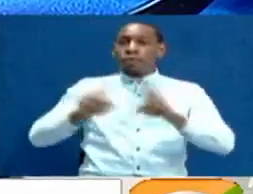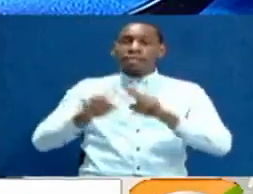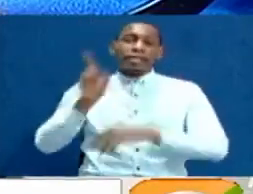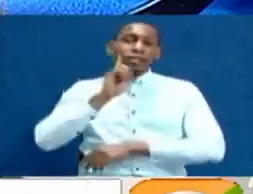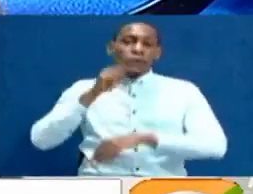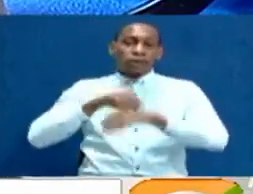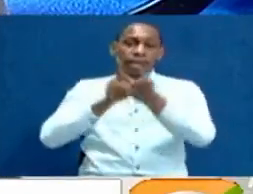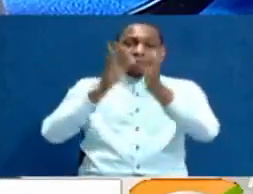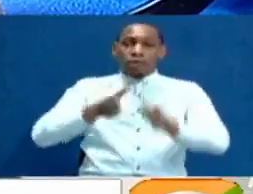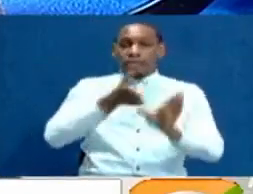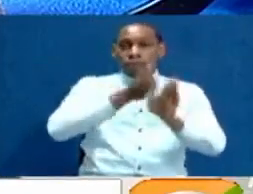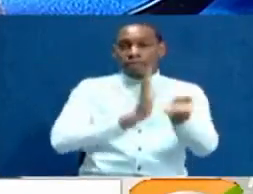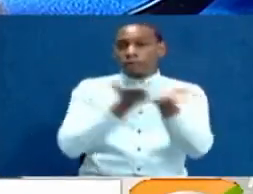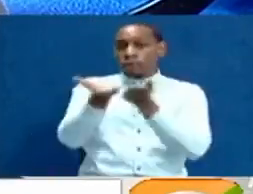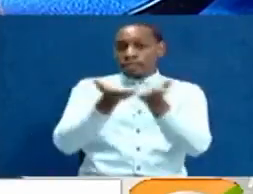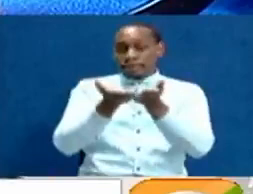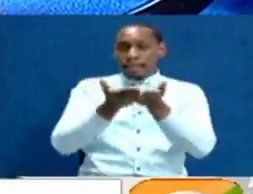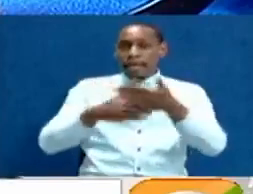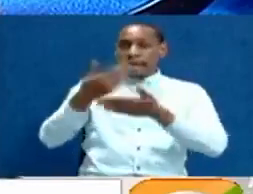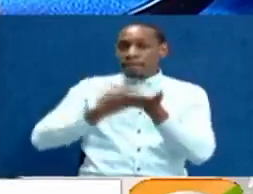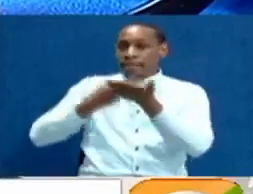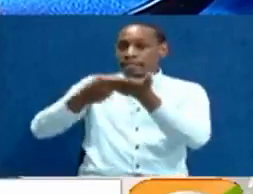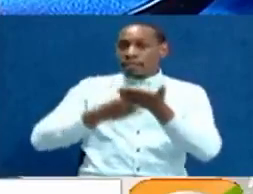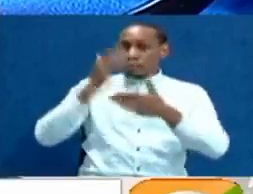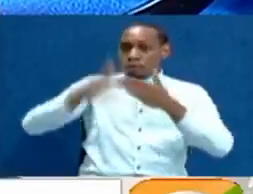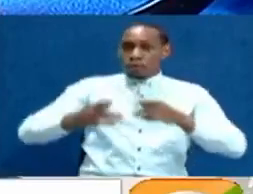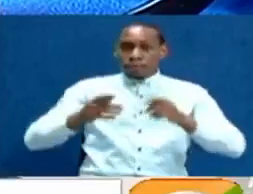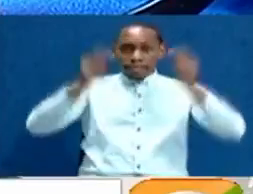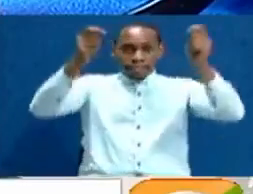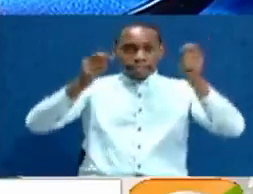tomorrow when doctors withdraw their services after talks to avert the strike collapse.